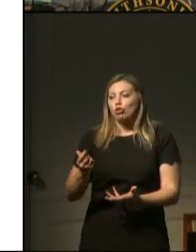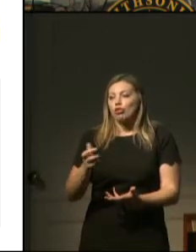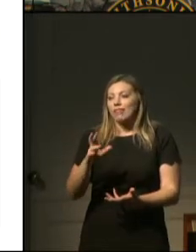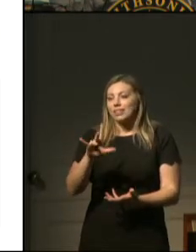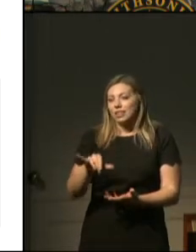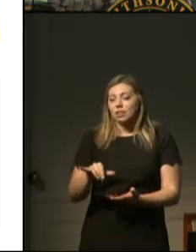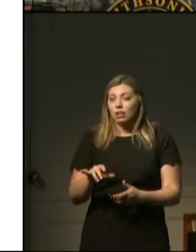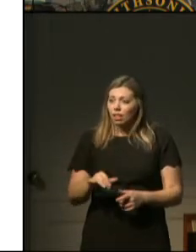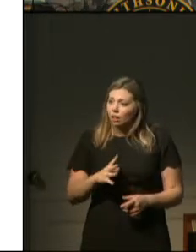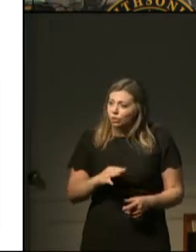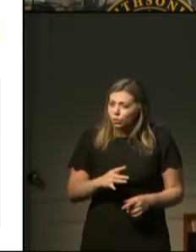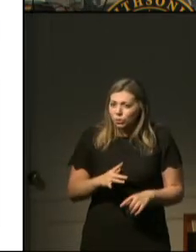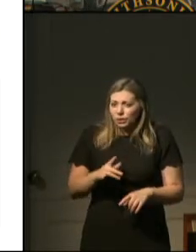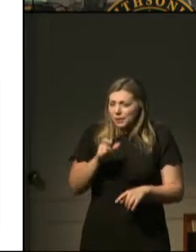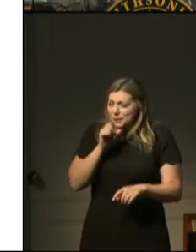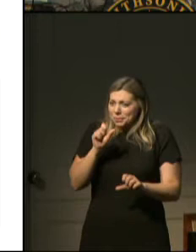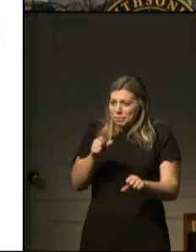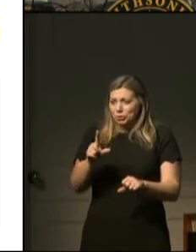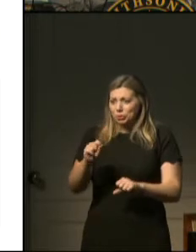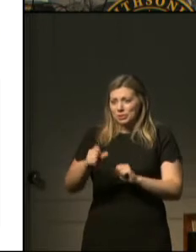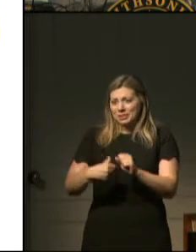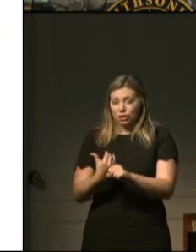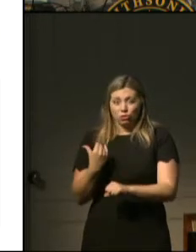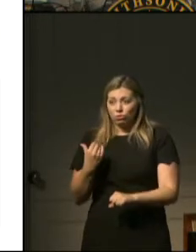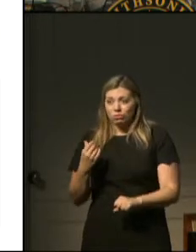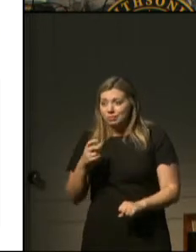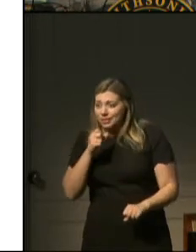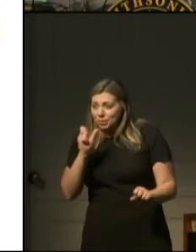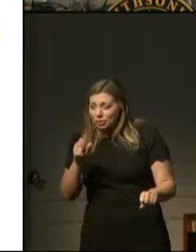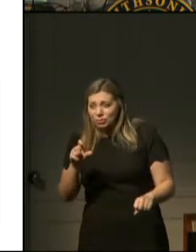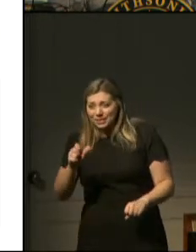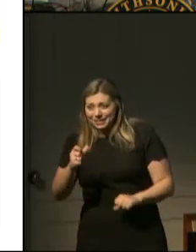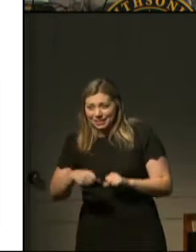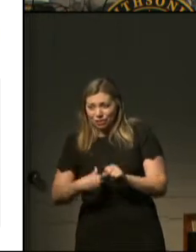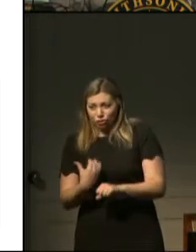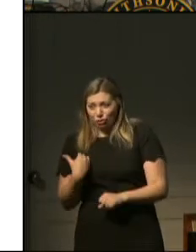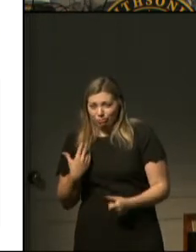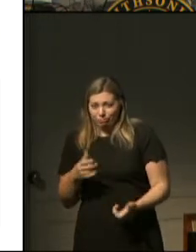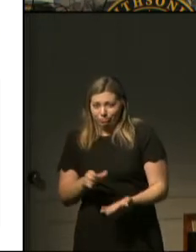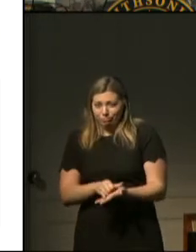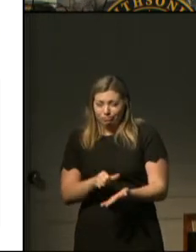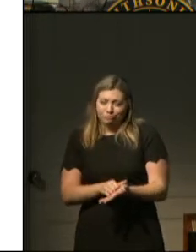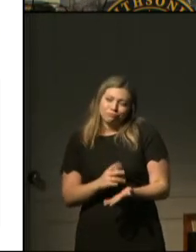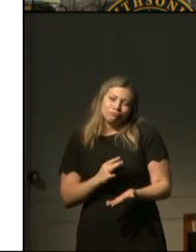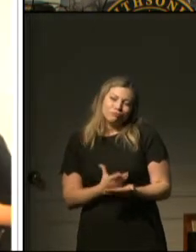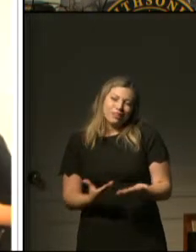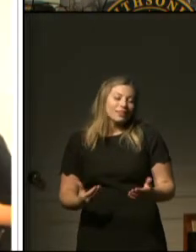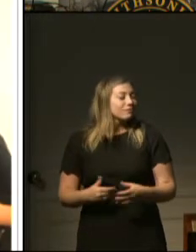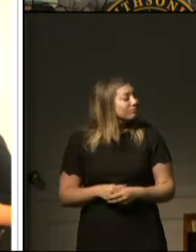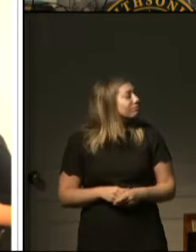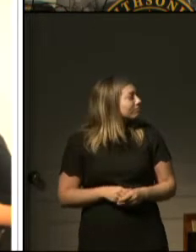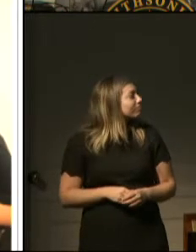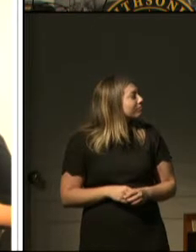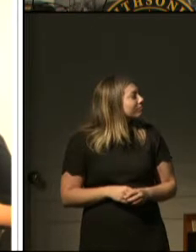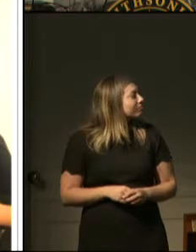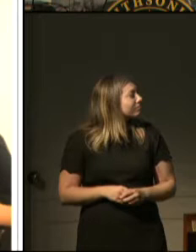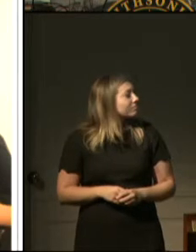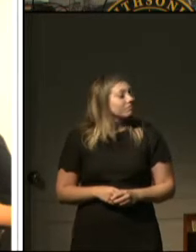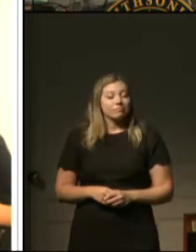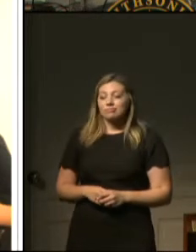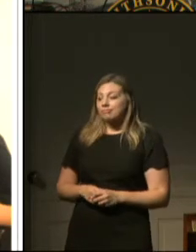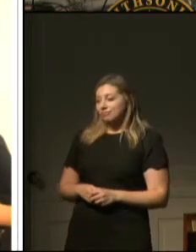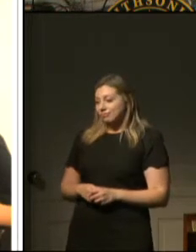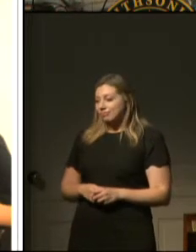and that wasn't possible 20 years ago, or even 10 years ago, really. So, pretty cool stuff.